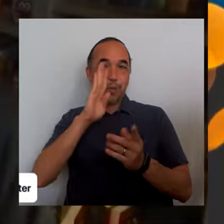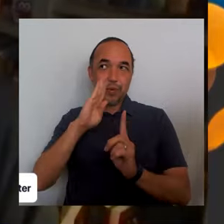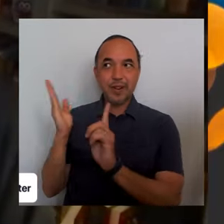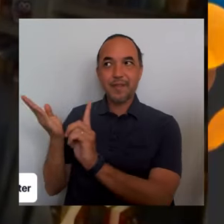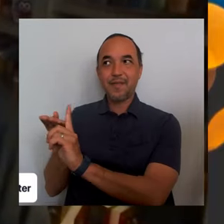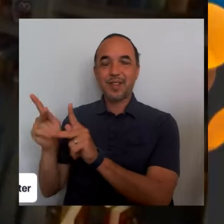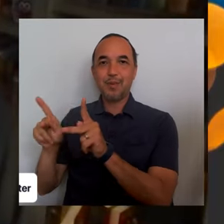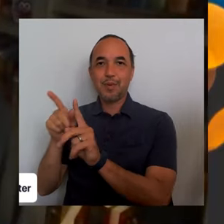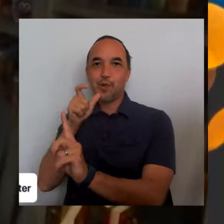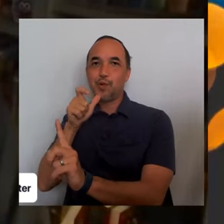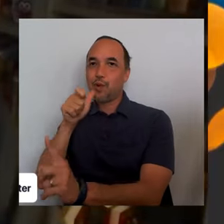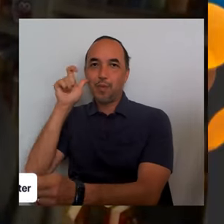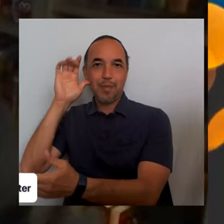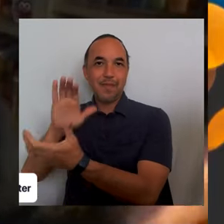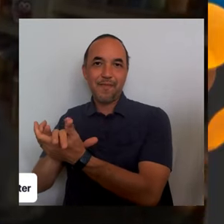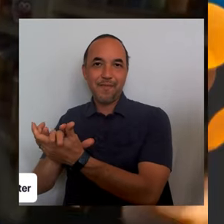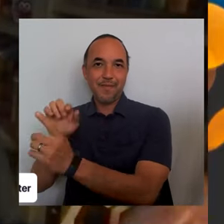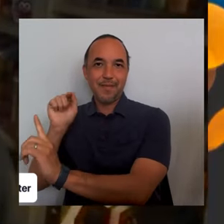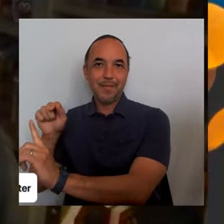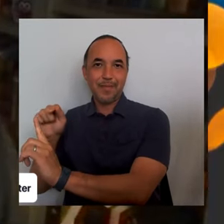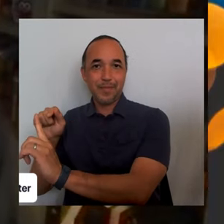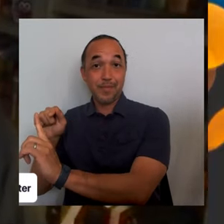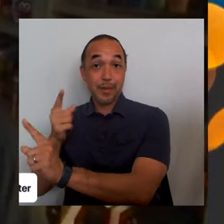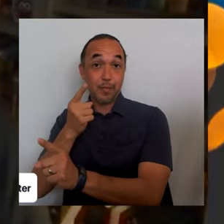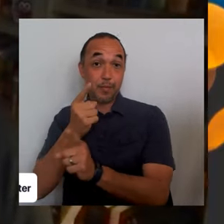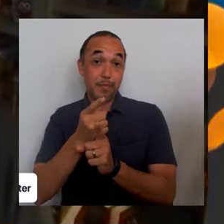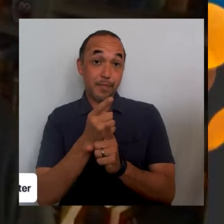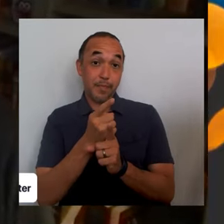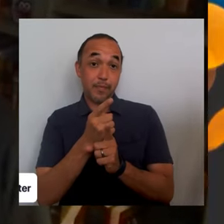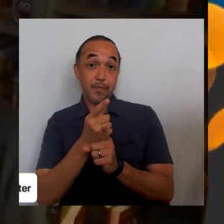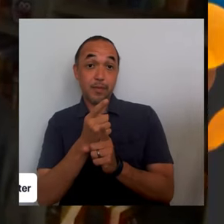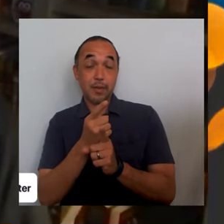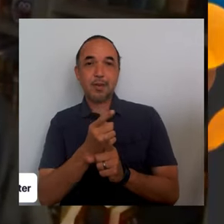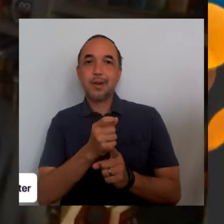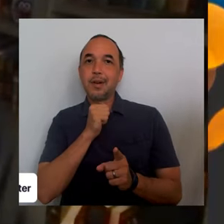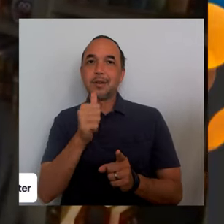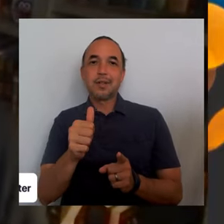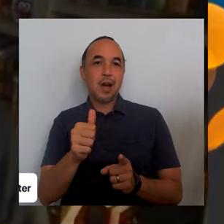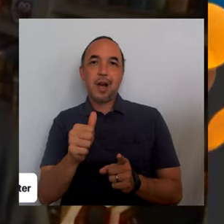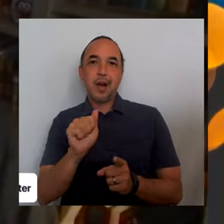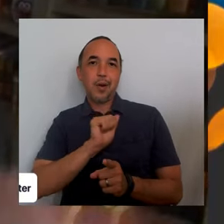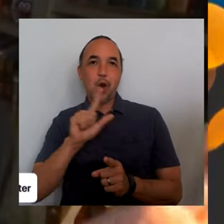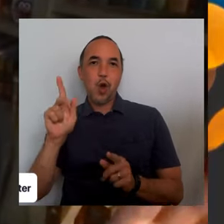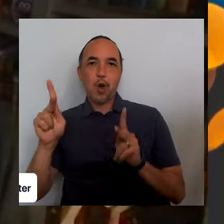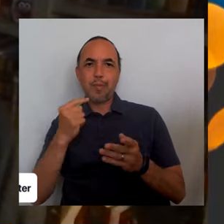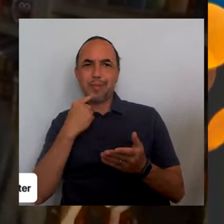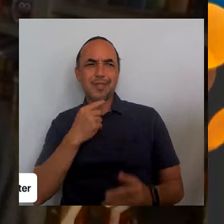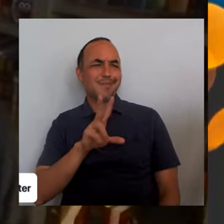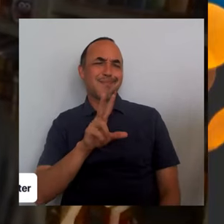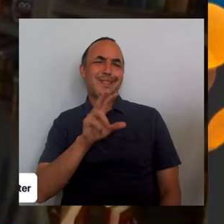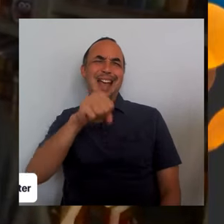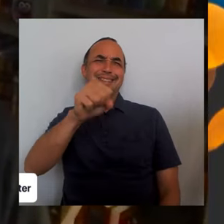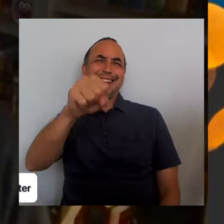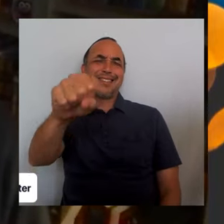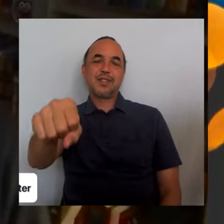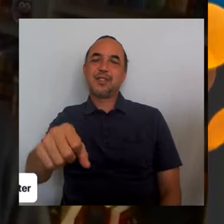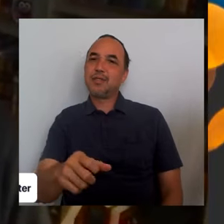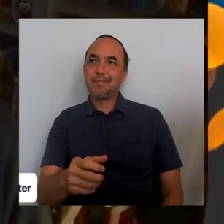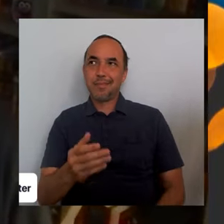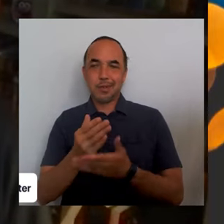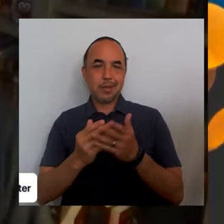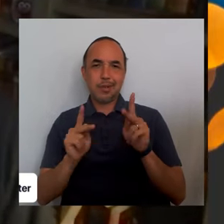is nobody across the you know, saying yes, you will still find people that say absolutely not.